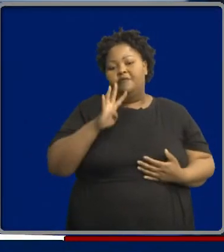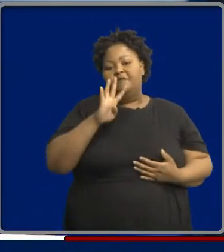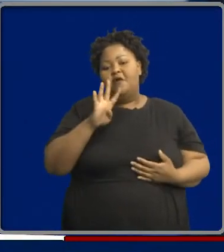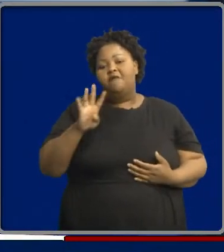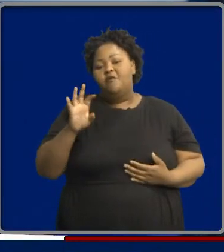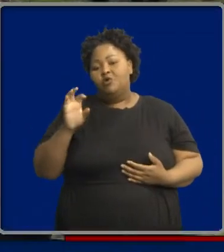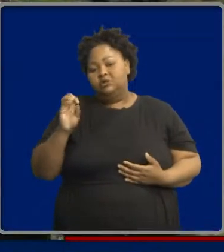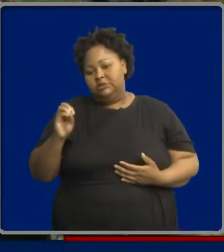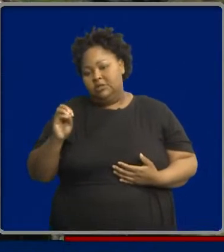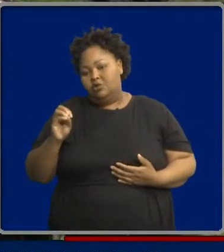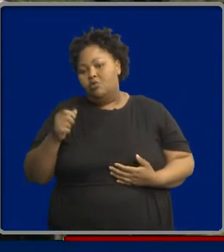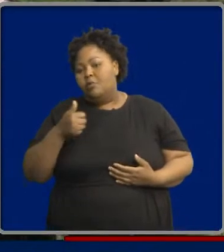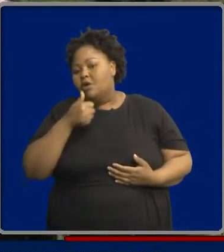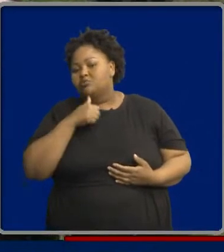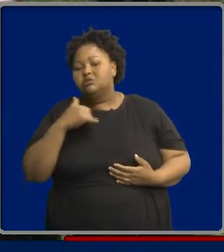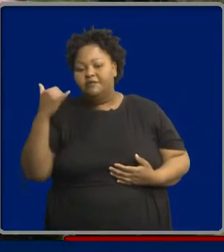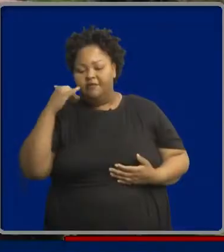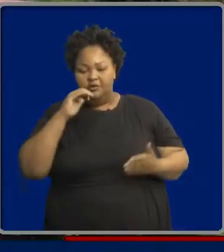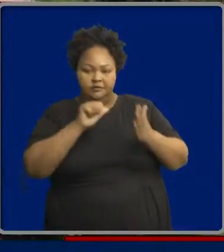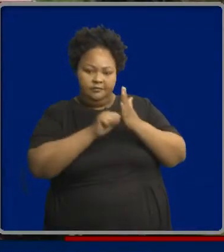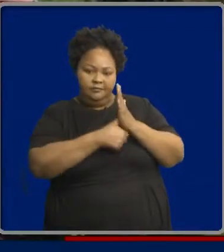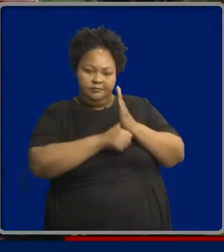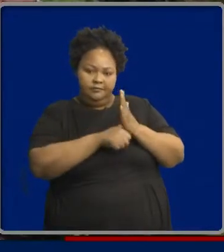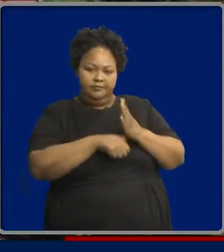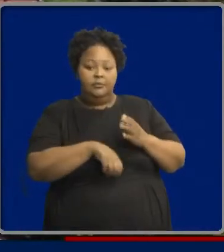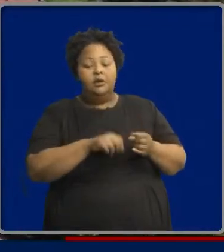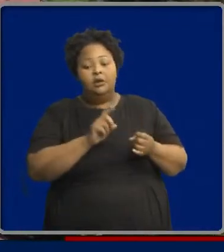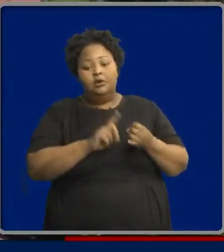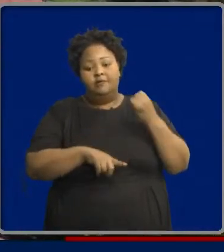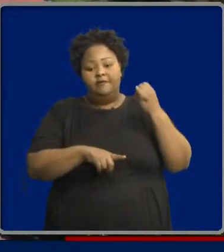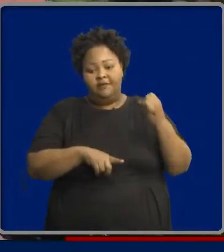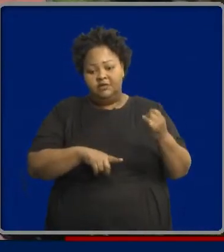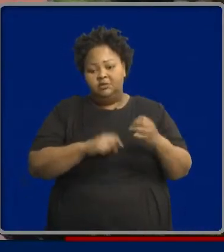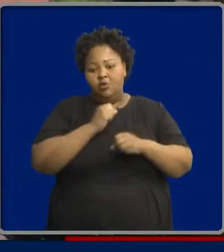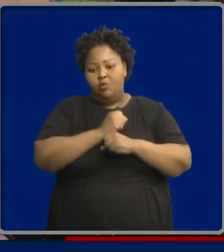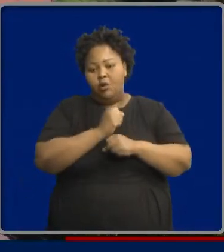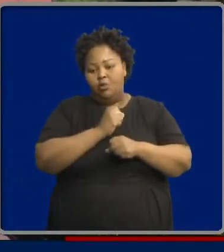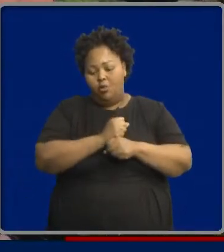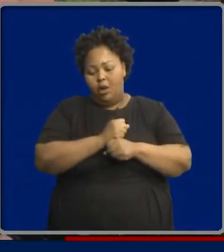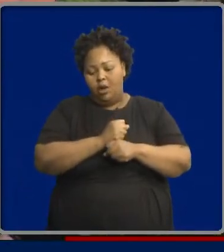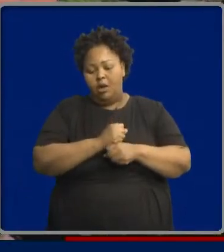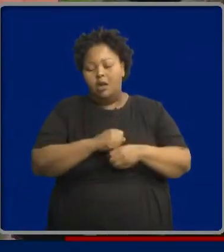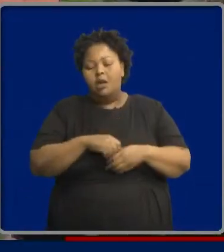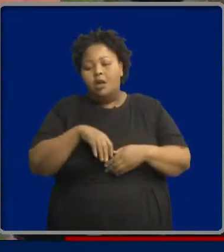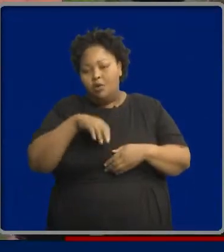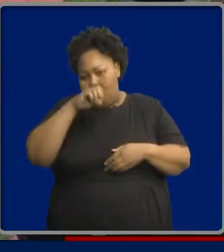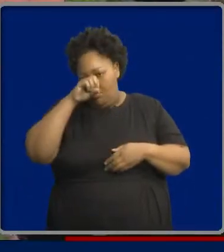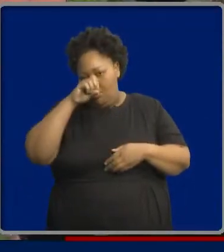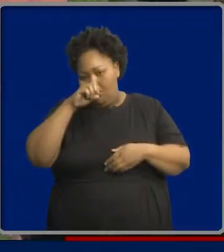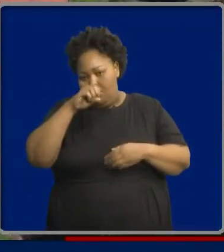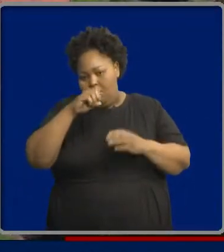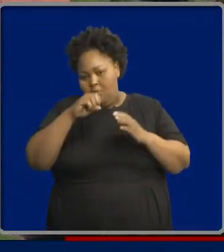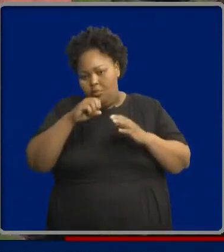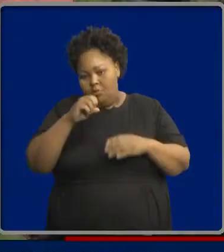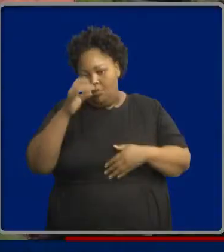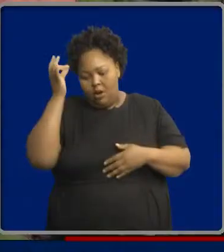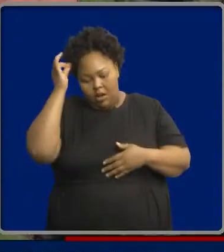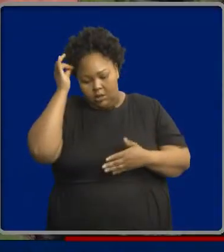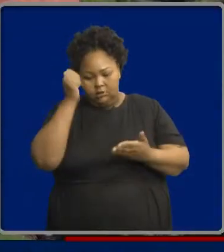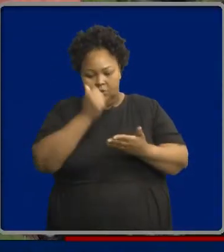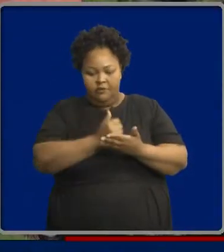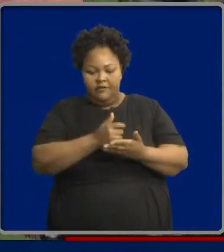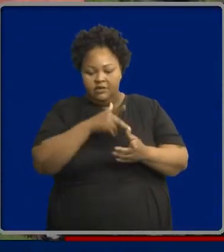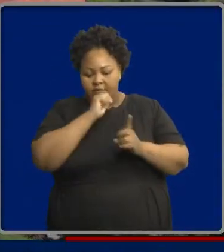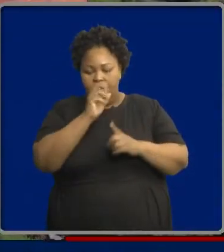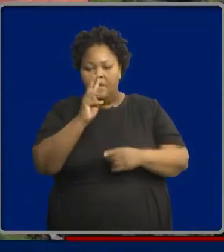scams. The first accused, the King's Office employee, is Hlopsile Lungile Matsenjwa, age 44. Her husband, who